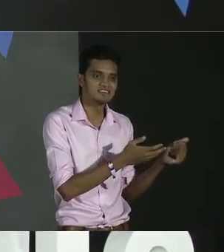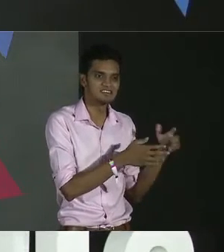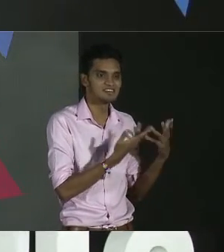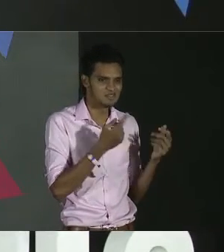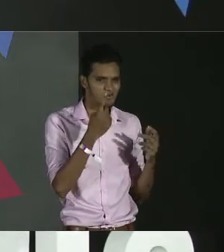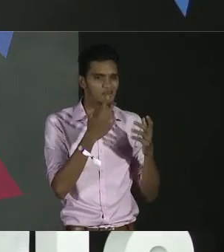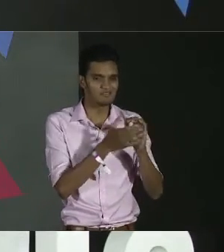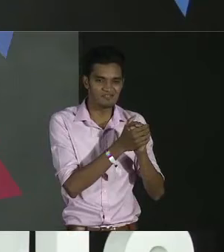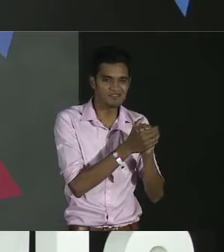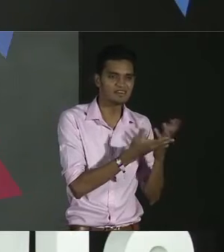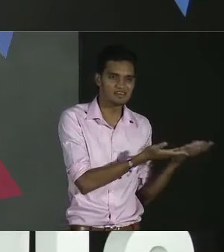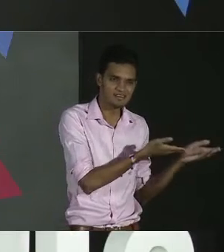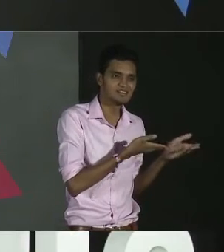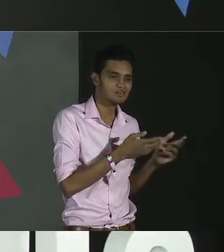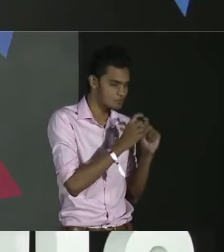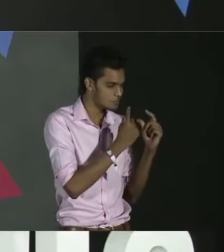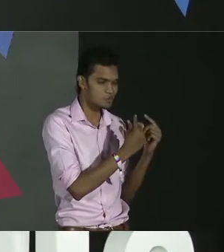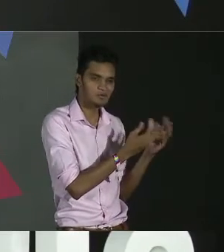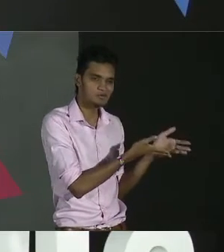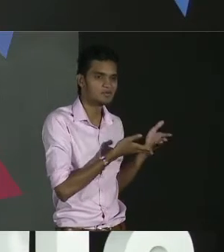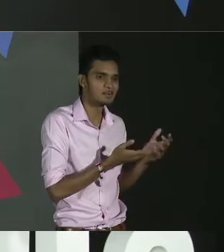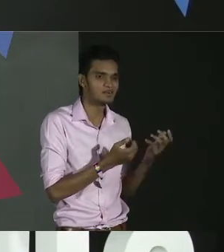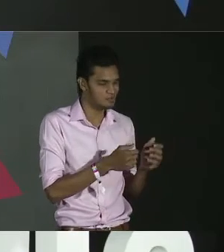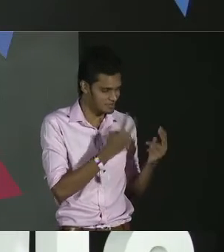to help out, and in the process, he improved his own skills.